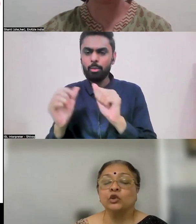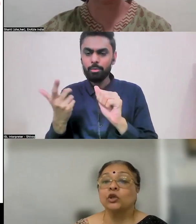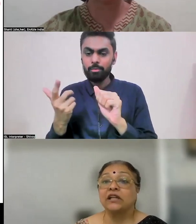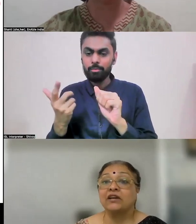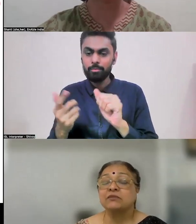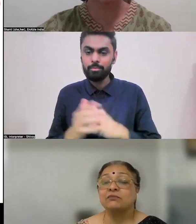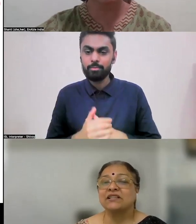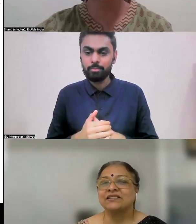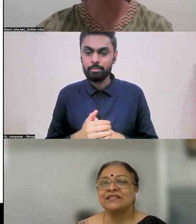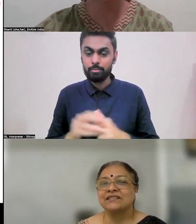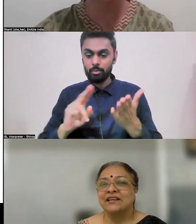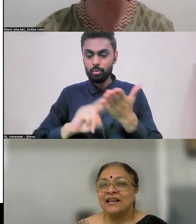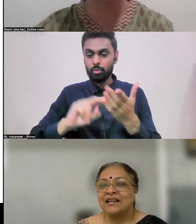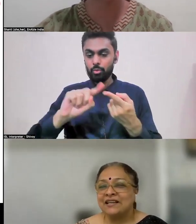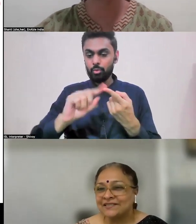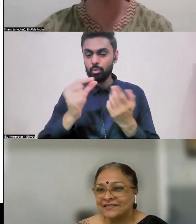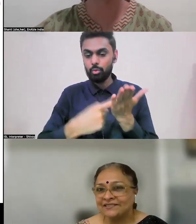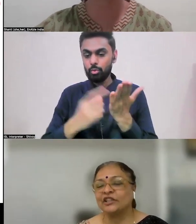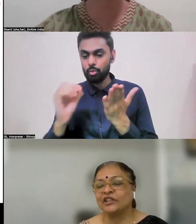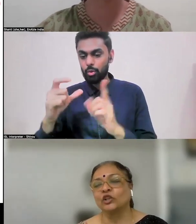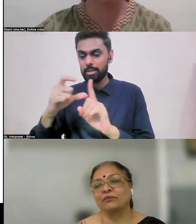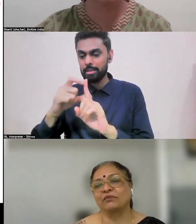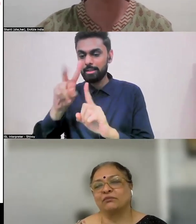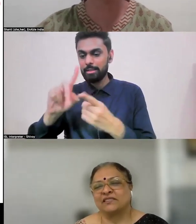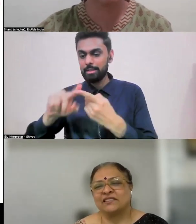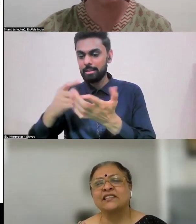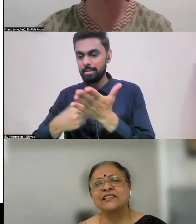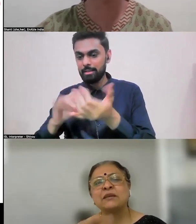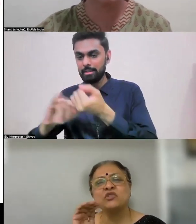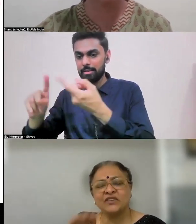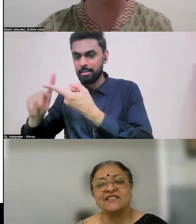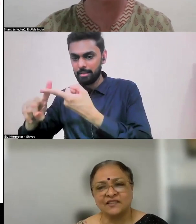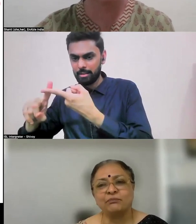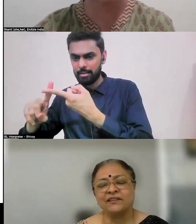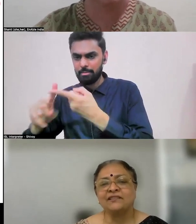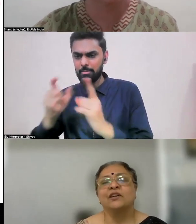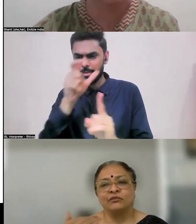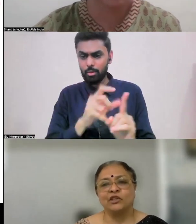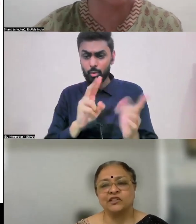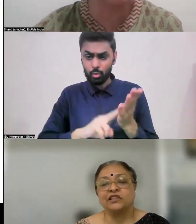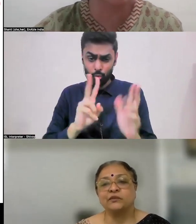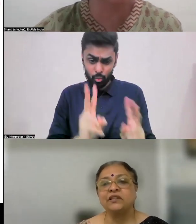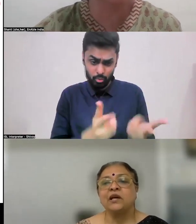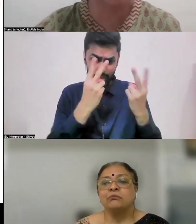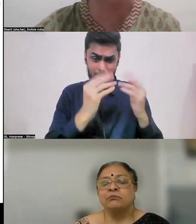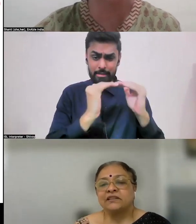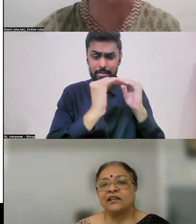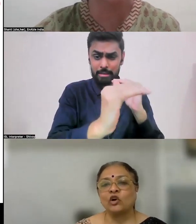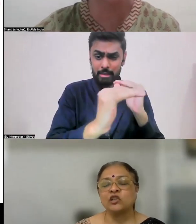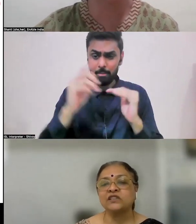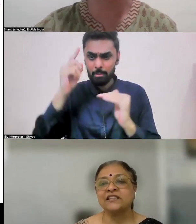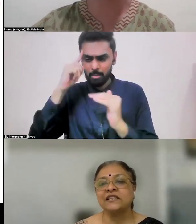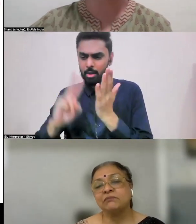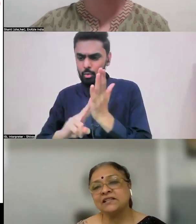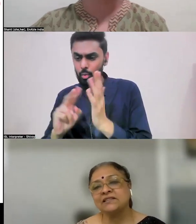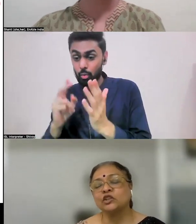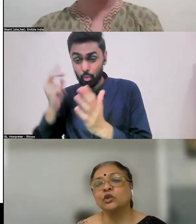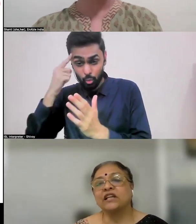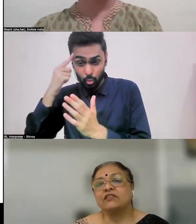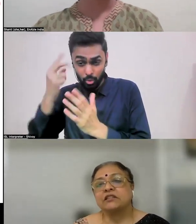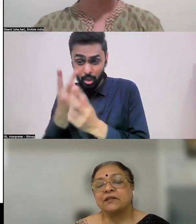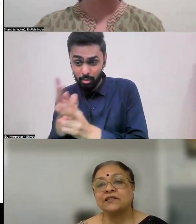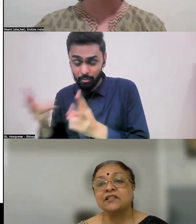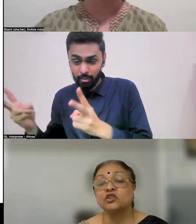A neurodiverse person is lesser than a neurotypical person. It seems very simple when you listen to it, but that also then means